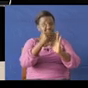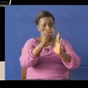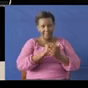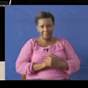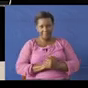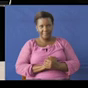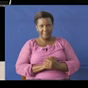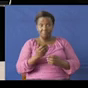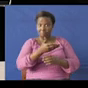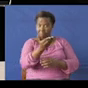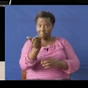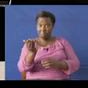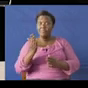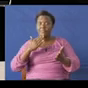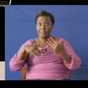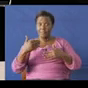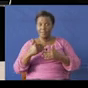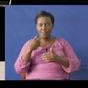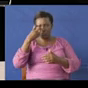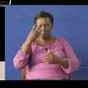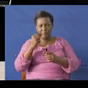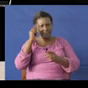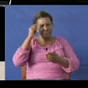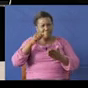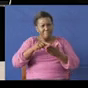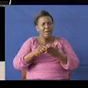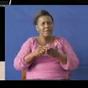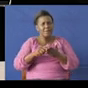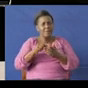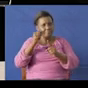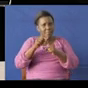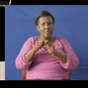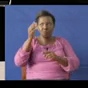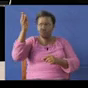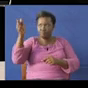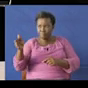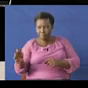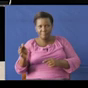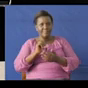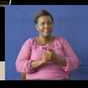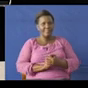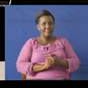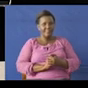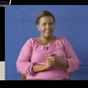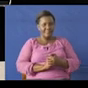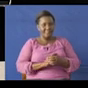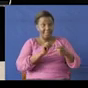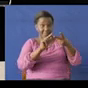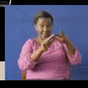development. This is what I want you to do. First, I want you to check their